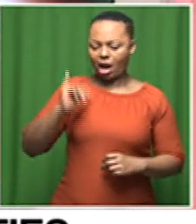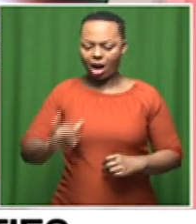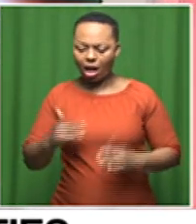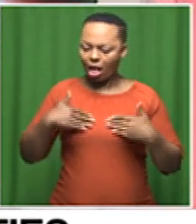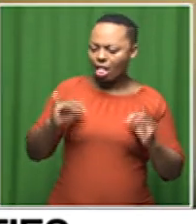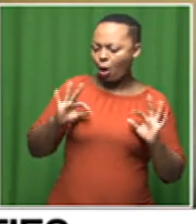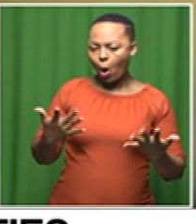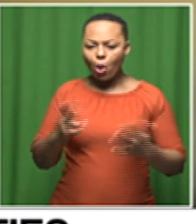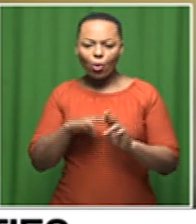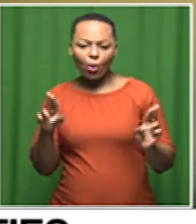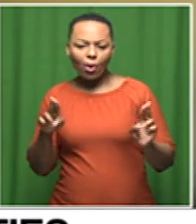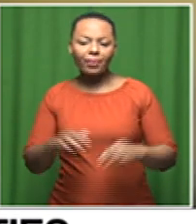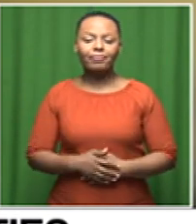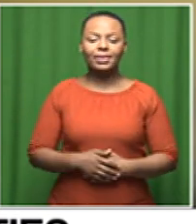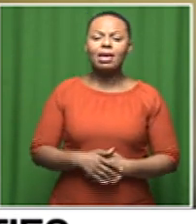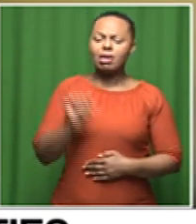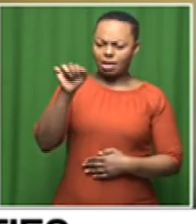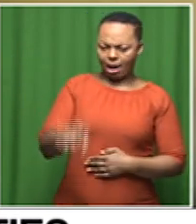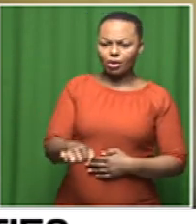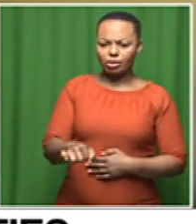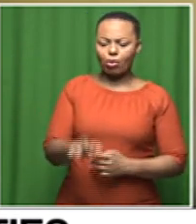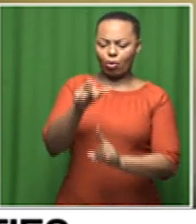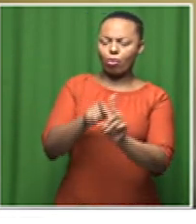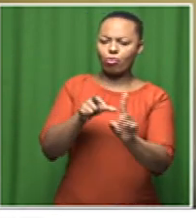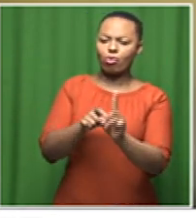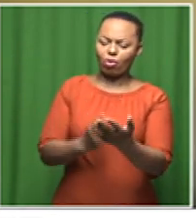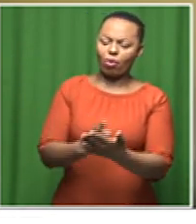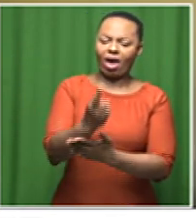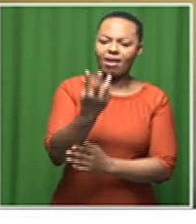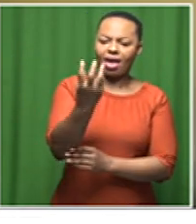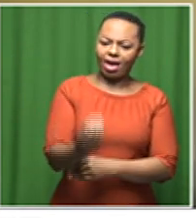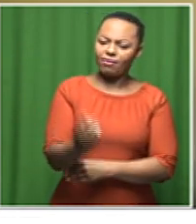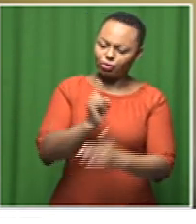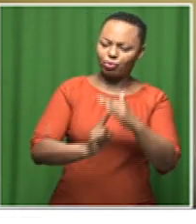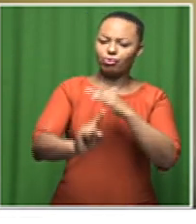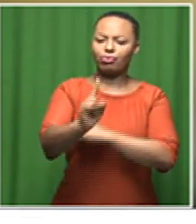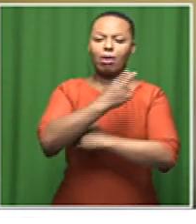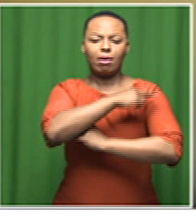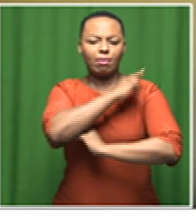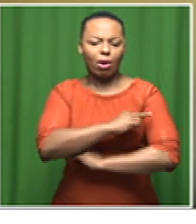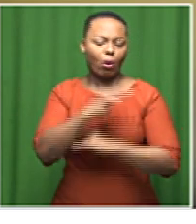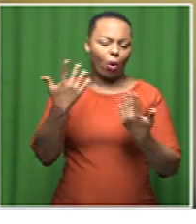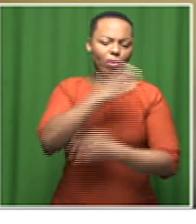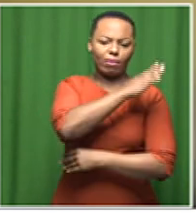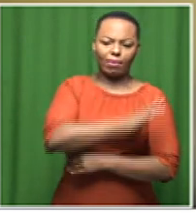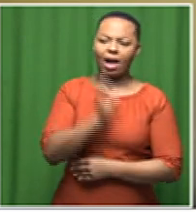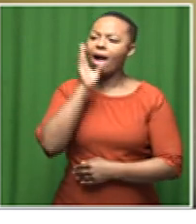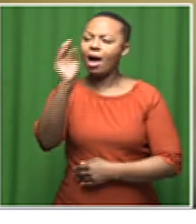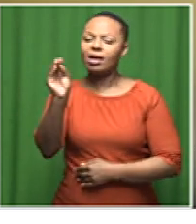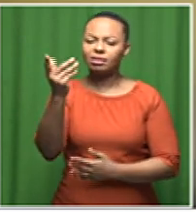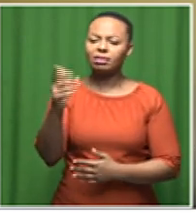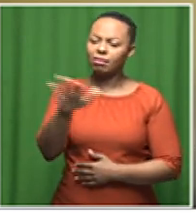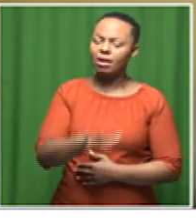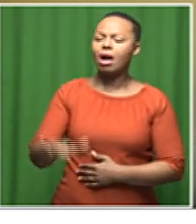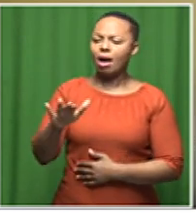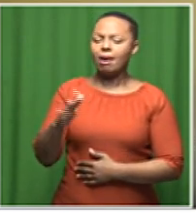Absolutely. A patient is within their full rights to enter a medical facility and ask for a full checkup. Mm-hmm. And this is